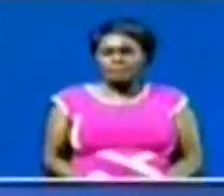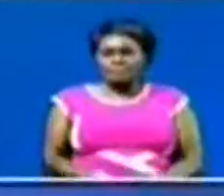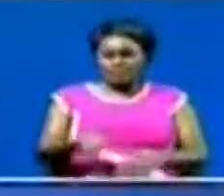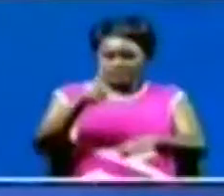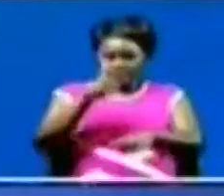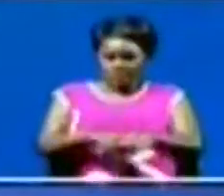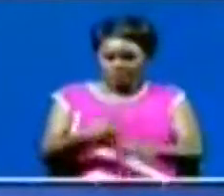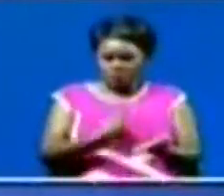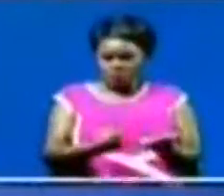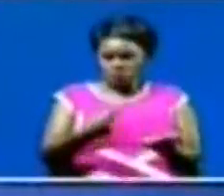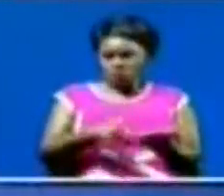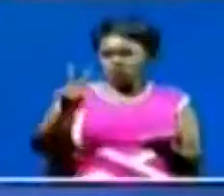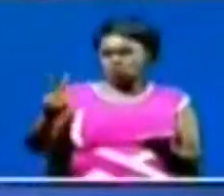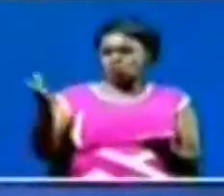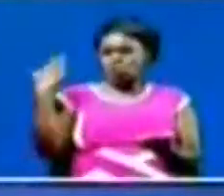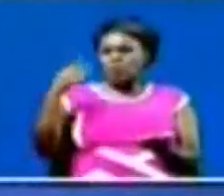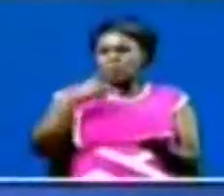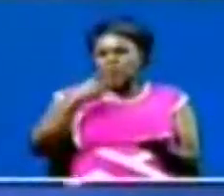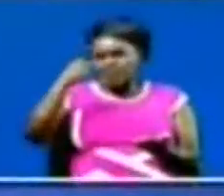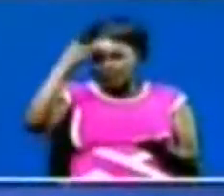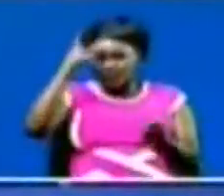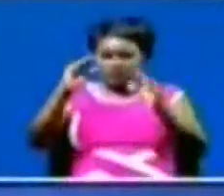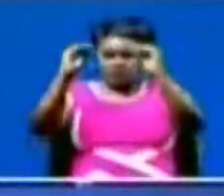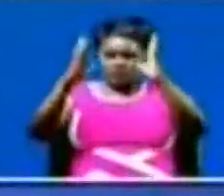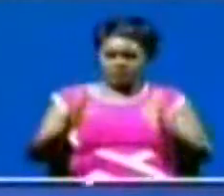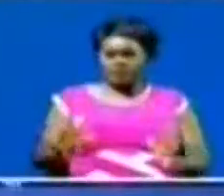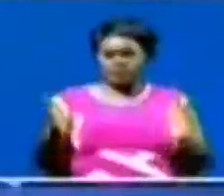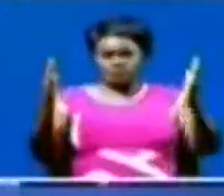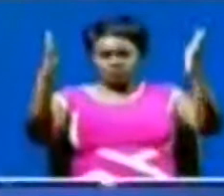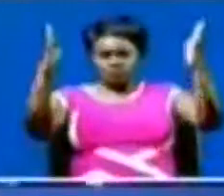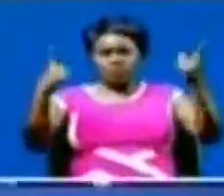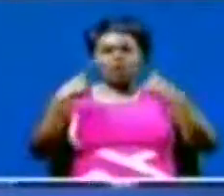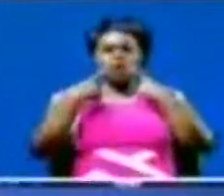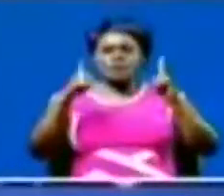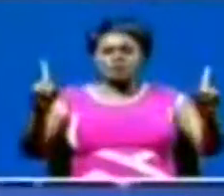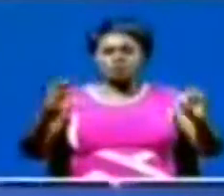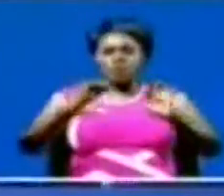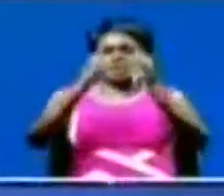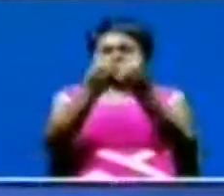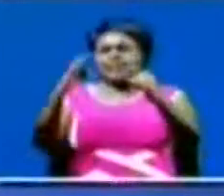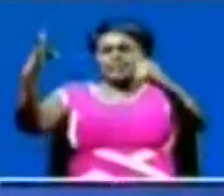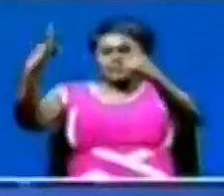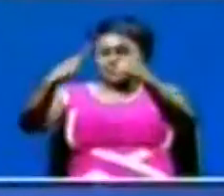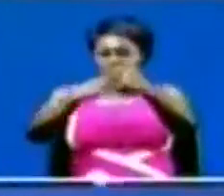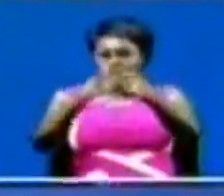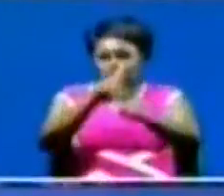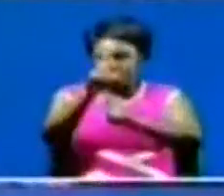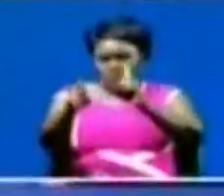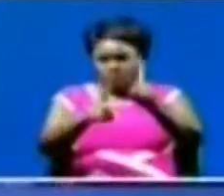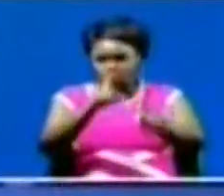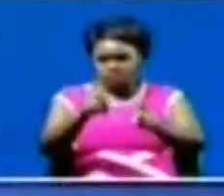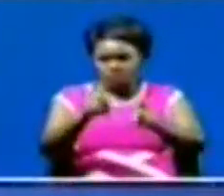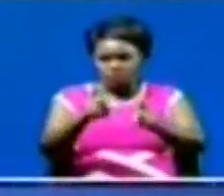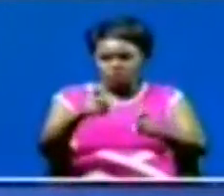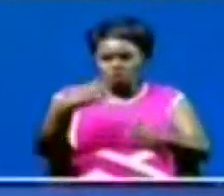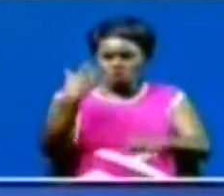When 2 weeks ago pupils, parents and teachers across the country celebrated the release of this year's KCPE results, New Light Academy School